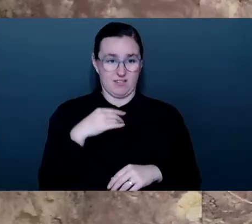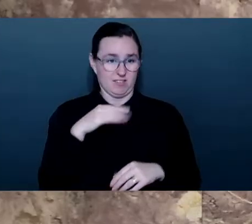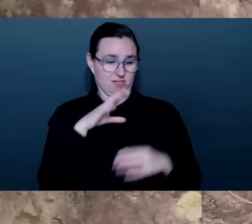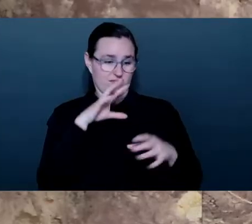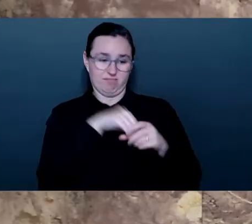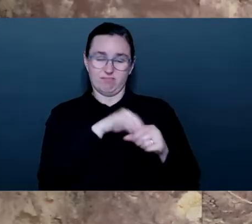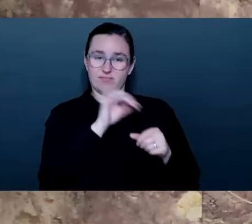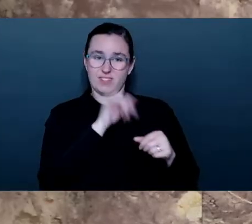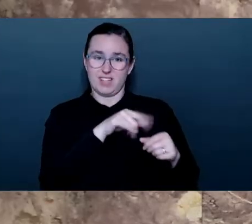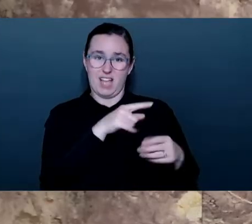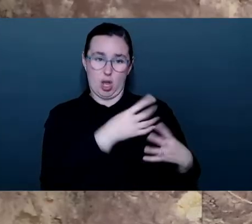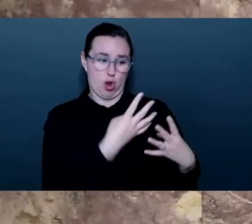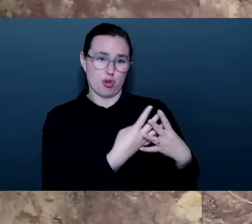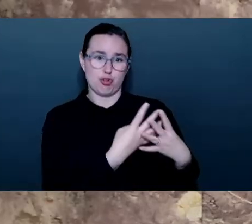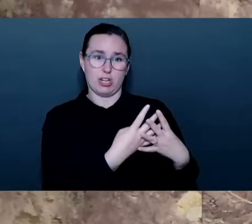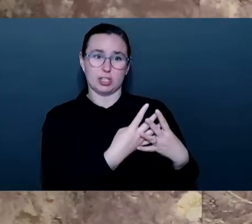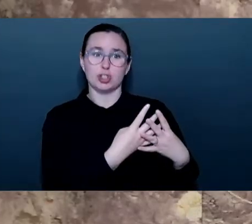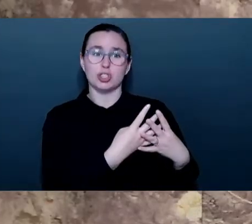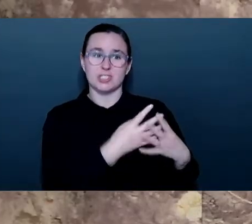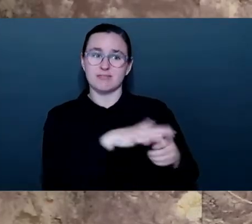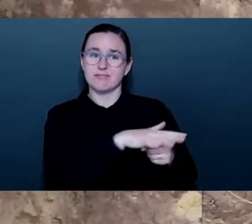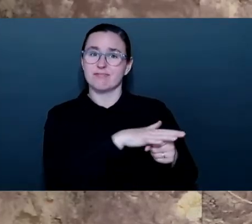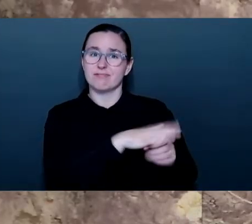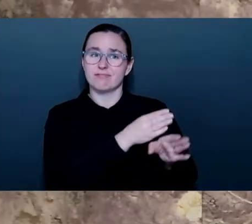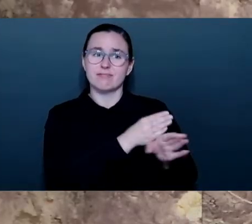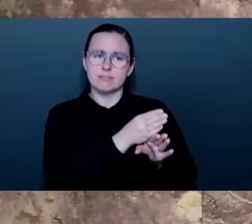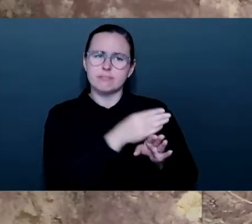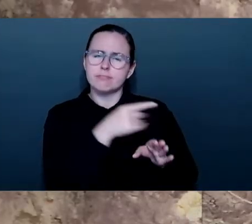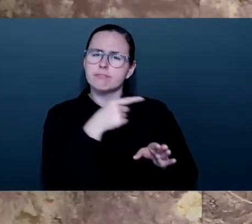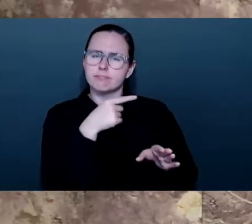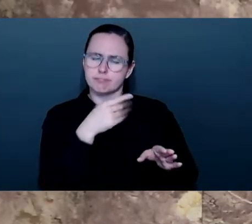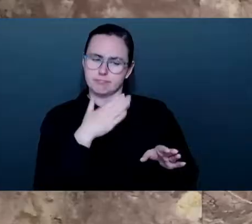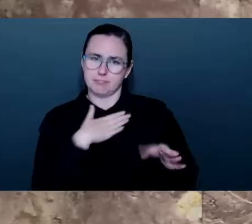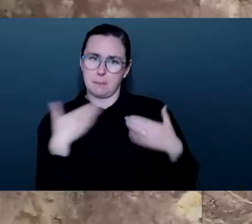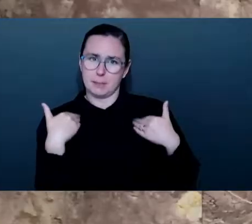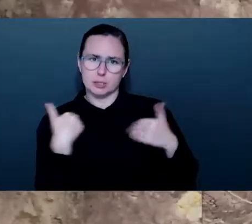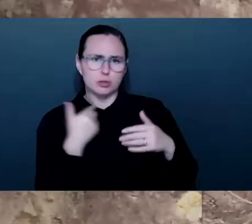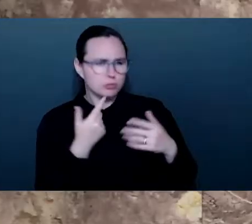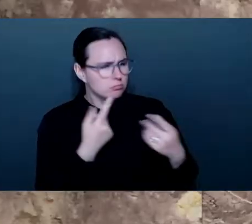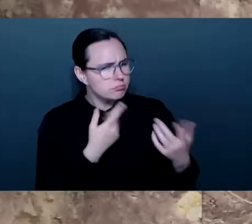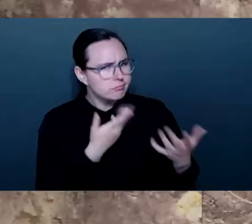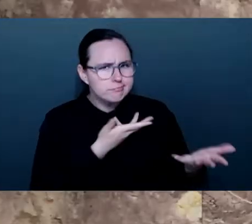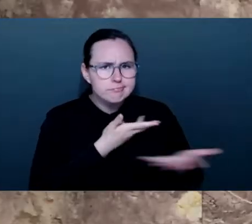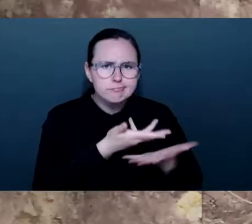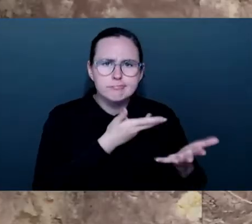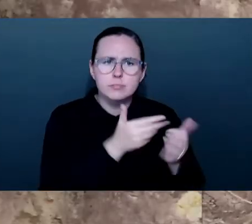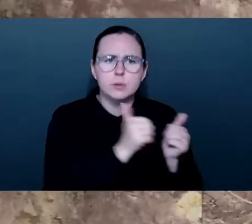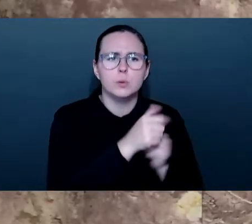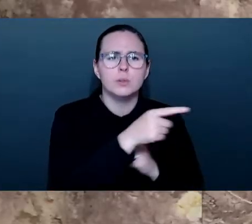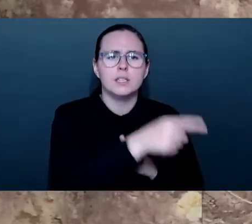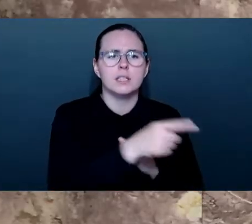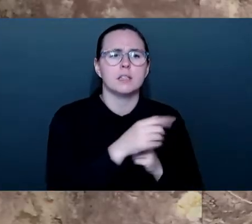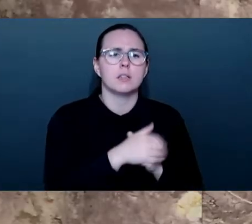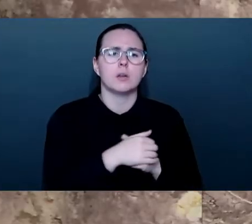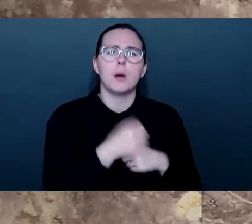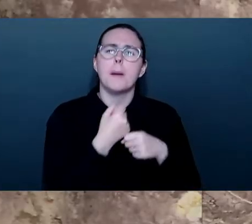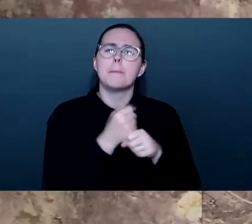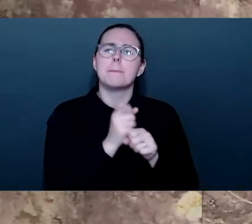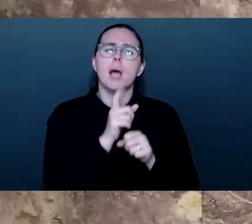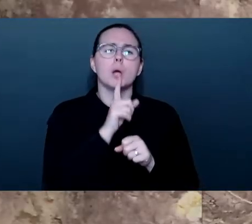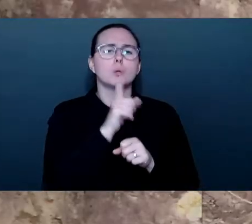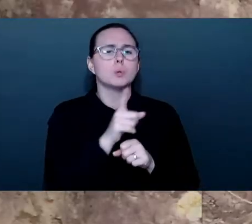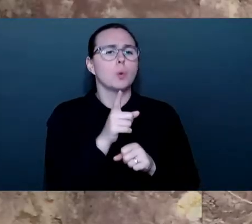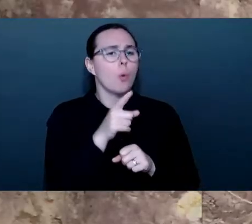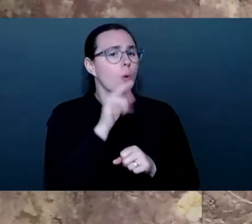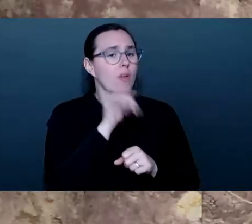ensure that the correction centers are adequately resourced. We will continue to ensure that we carry on this work to ensure that